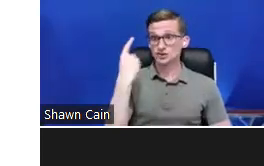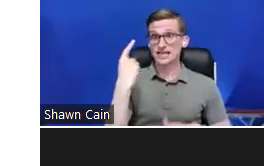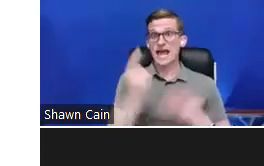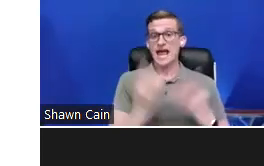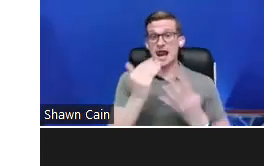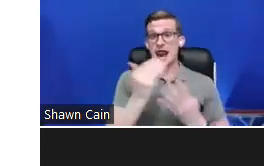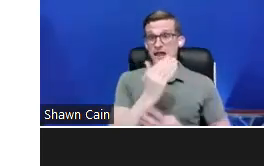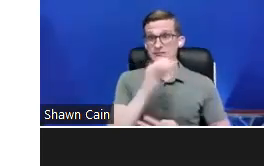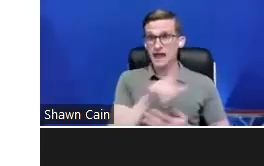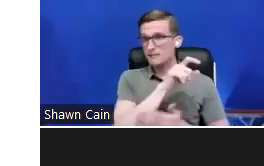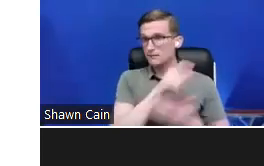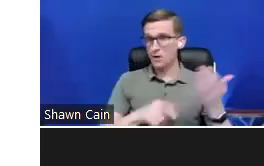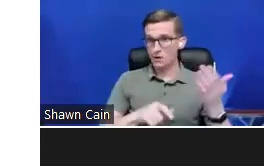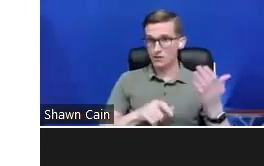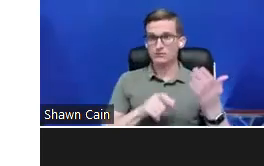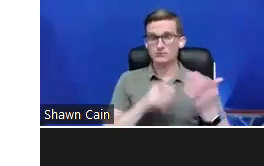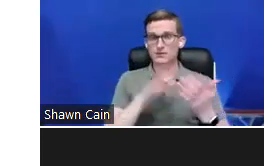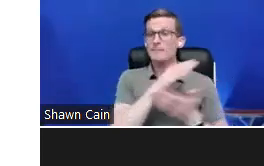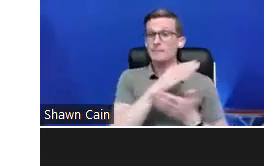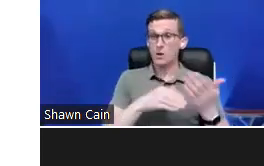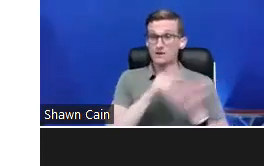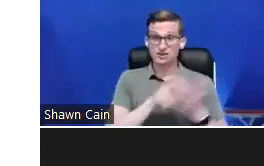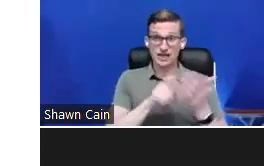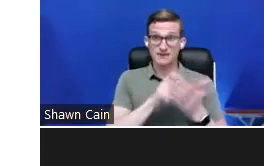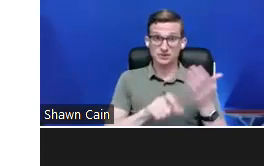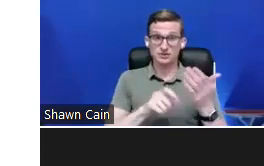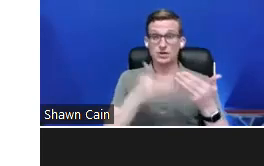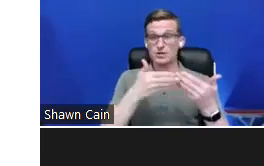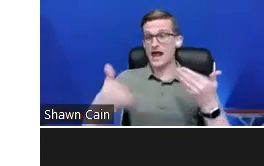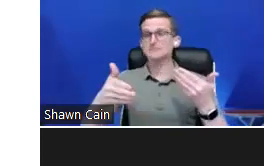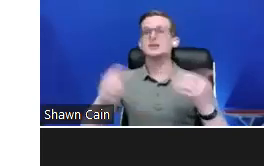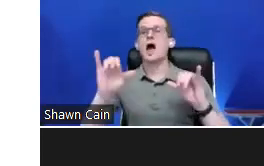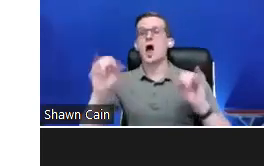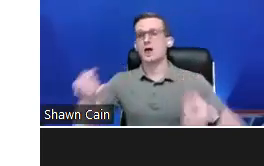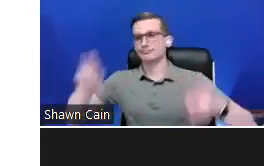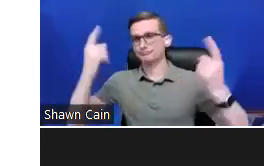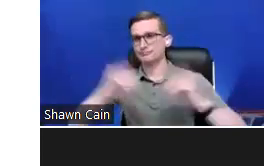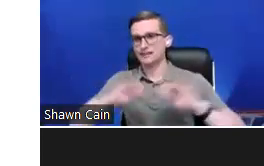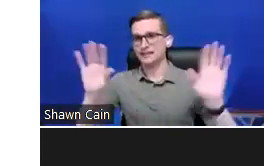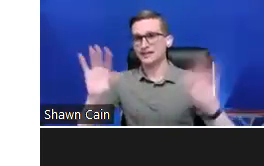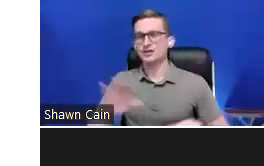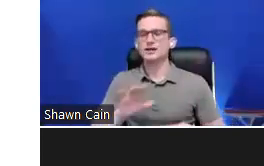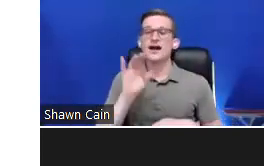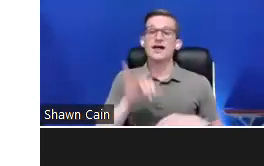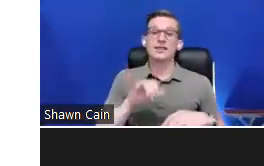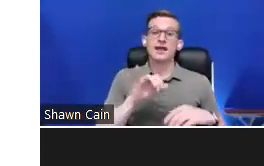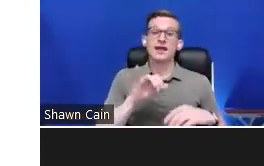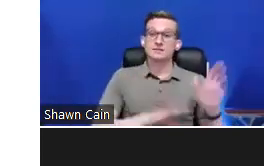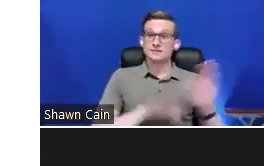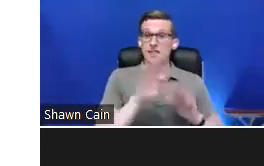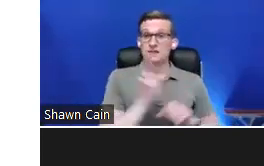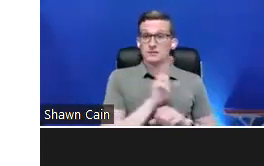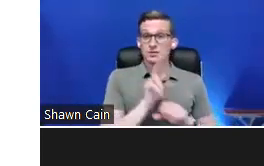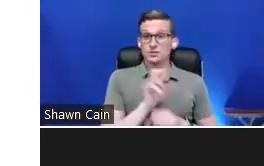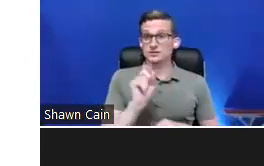chapter, the rest of it starts to click into place. And again, this was primarily done based off of stakeholder feedback that pointed out that